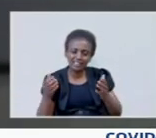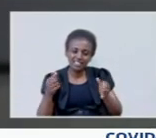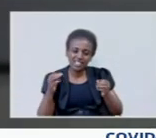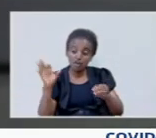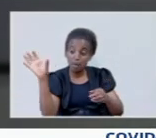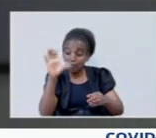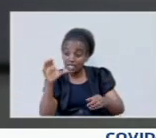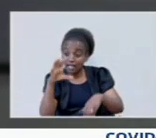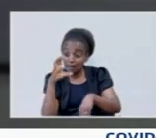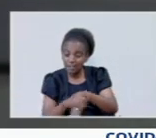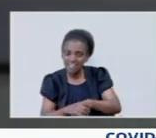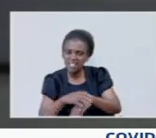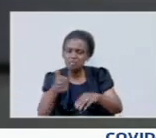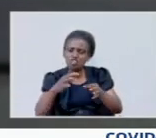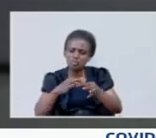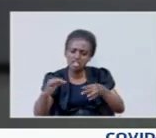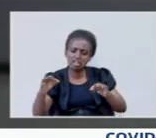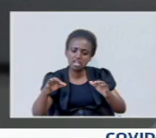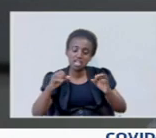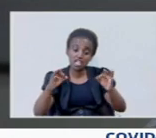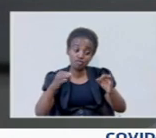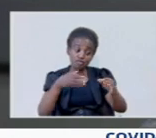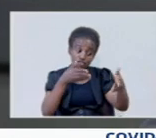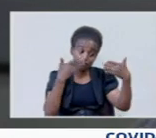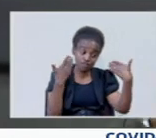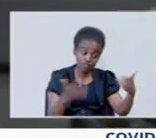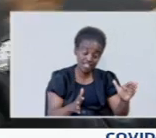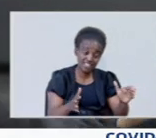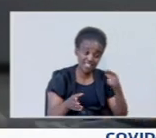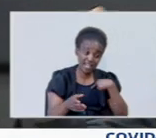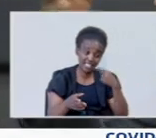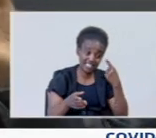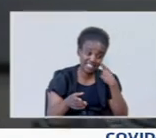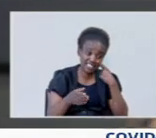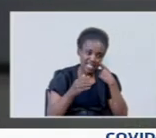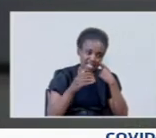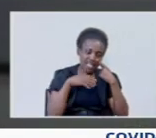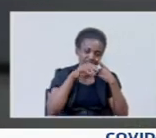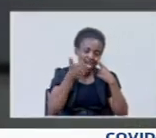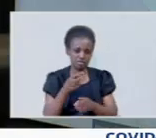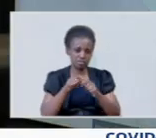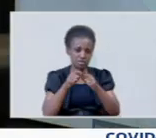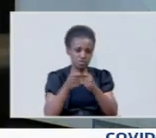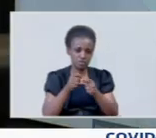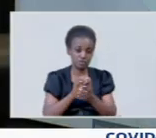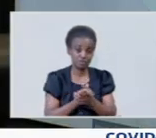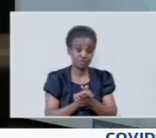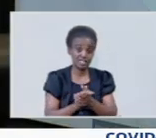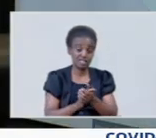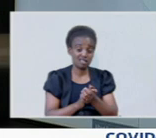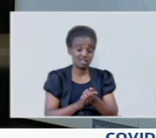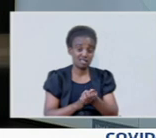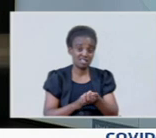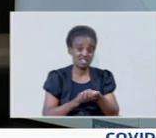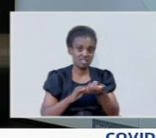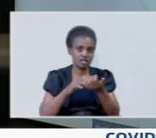whether only a few are to resume or they all do, but respecting the measures of people protecting themselves and others from the virus.